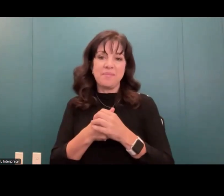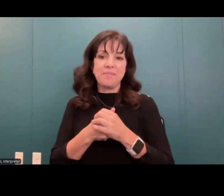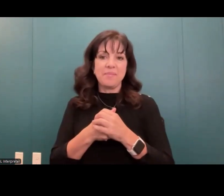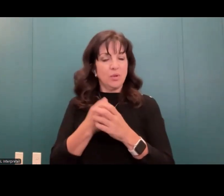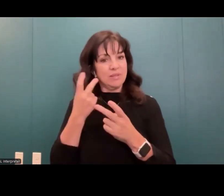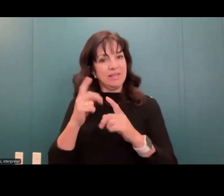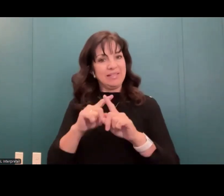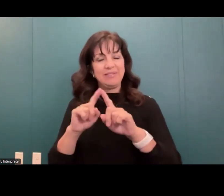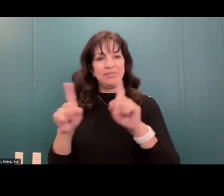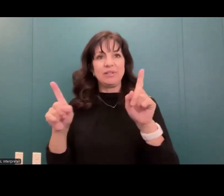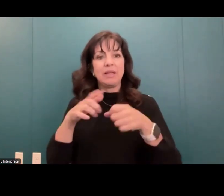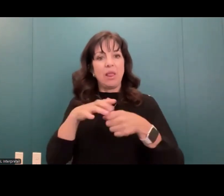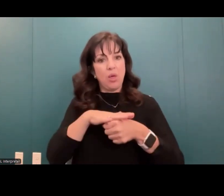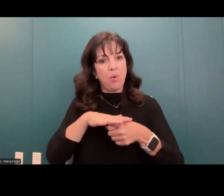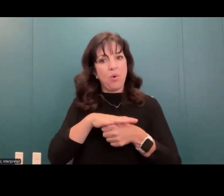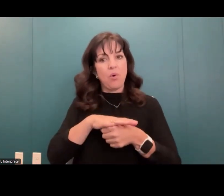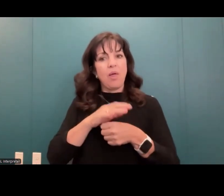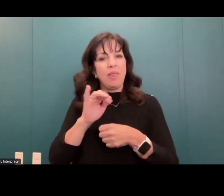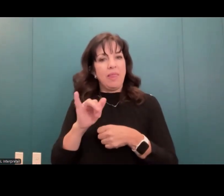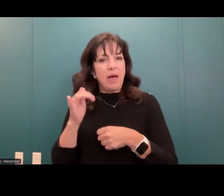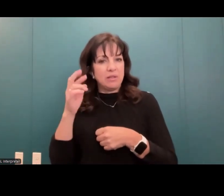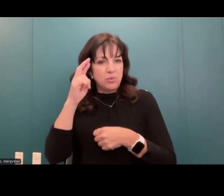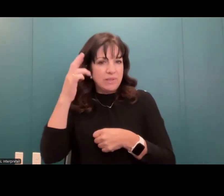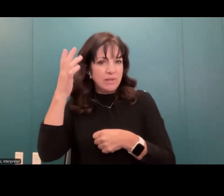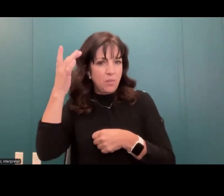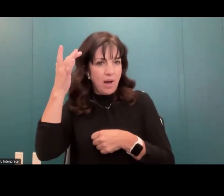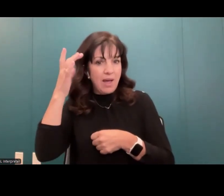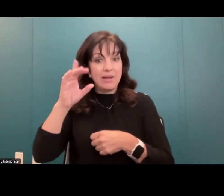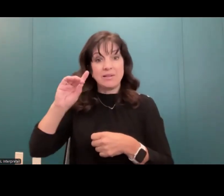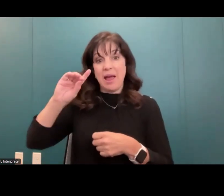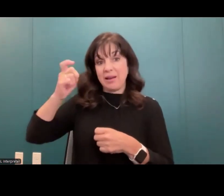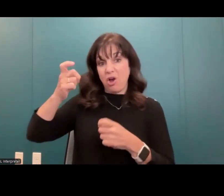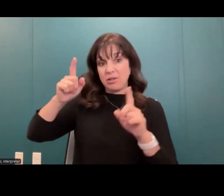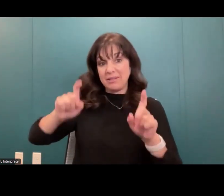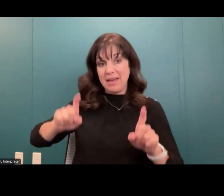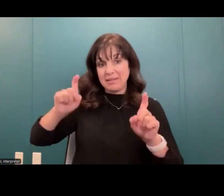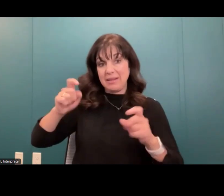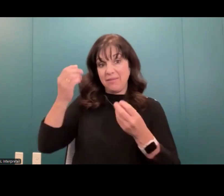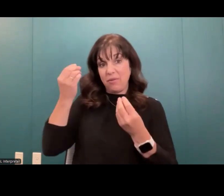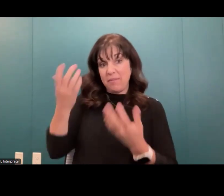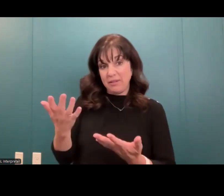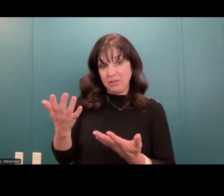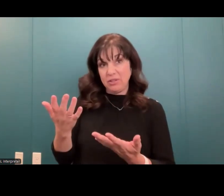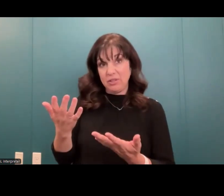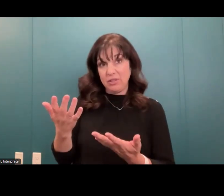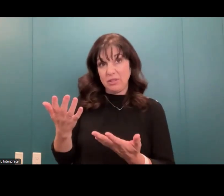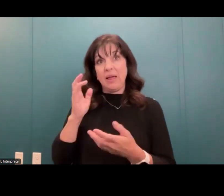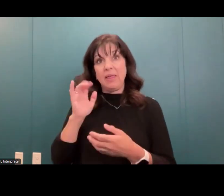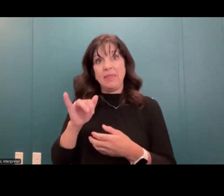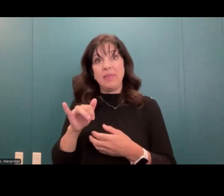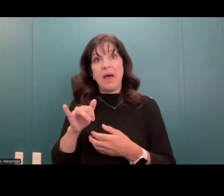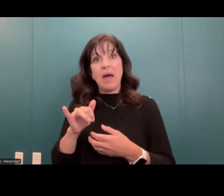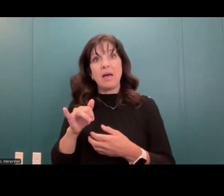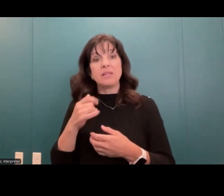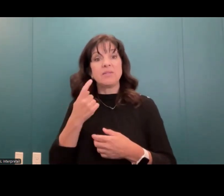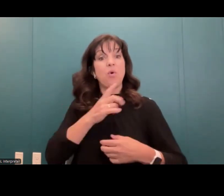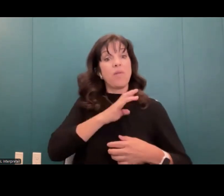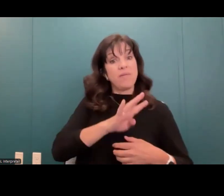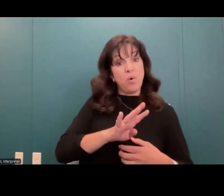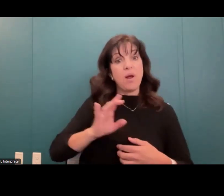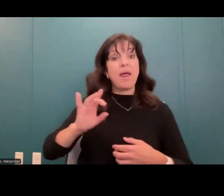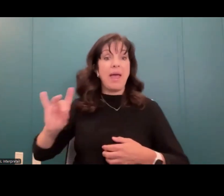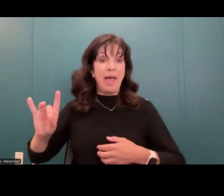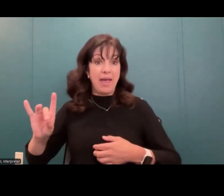these differences in local, and that's why I think the diagnostic test information, which is present for both 4 and 8-year-old in our